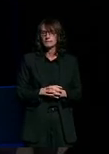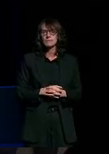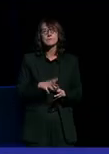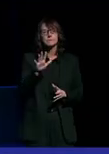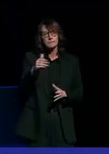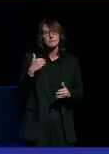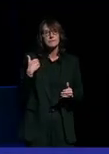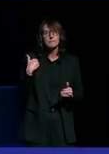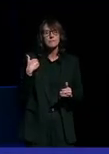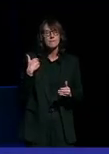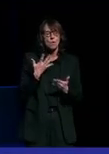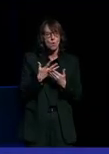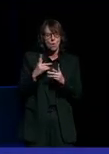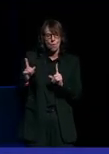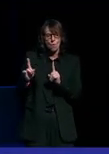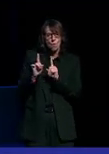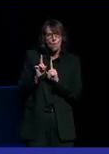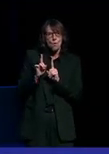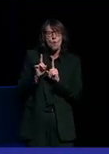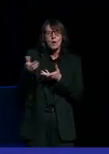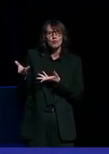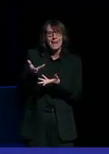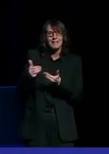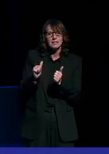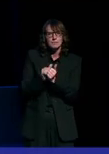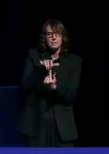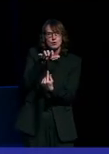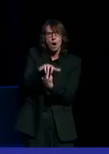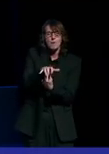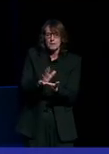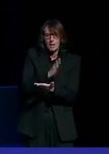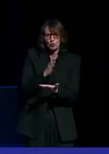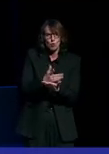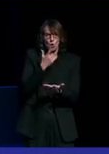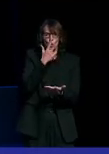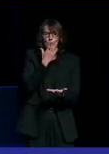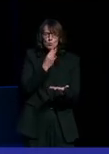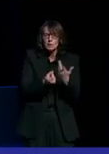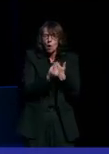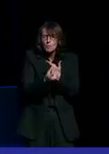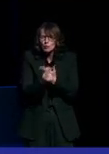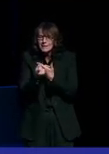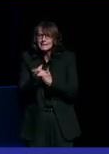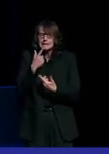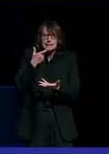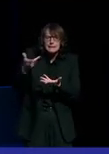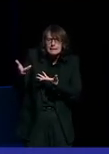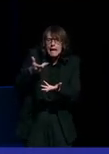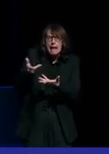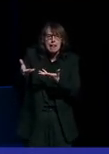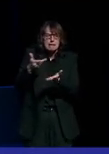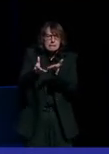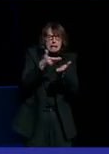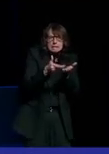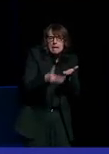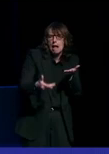I will be working very closely with my friends at trade to make sure we are capitalising on every export opportunity for our premium produce